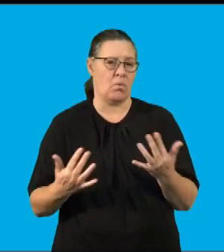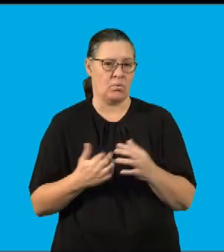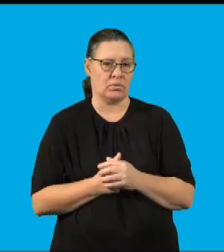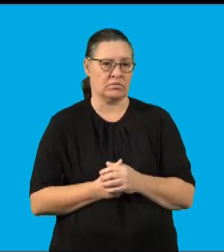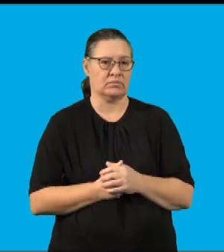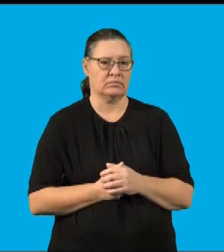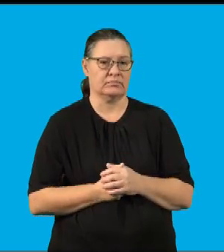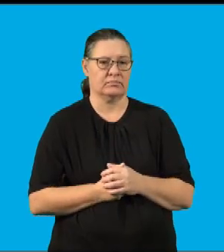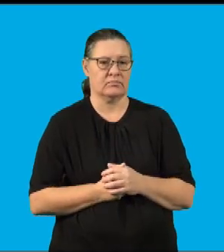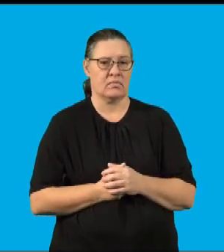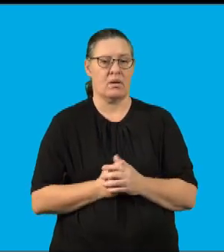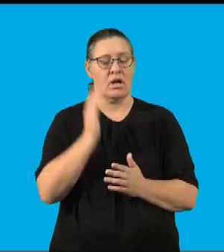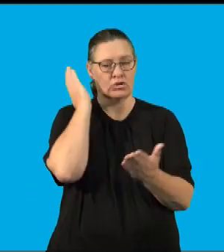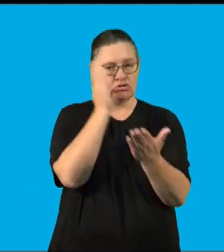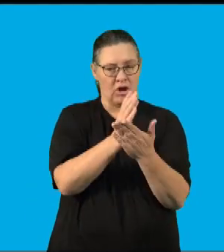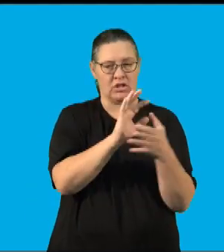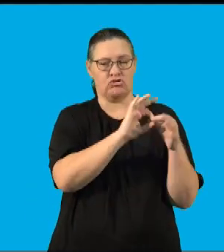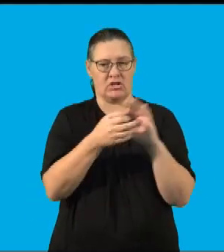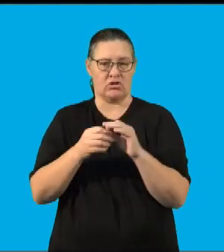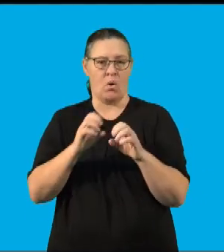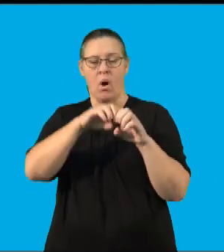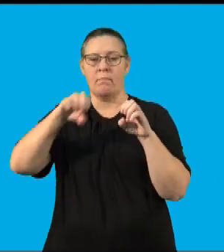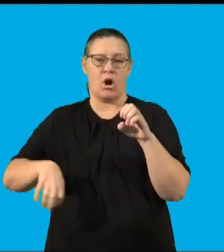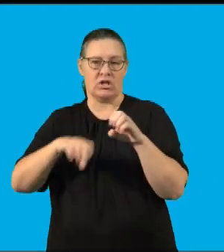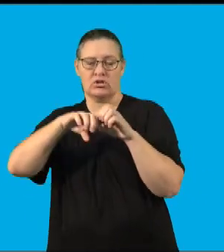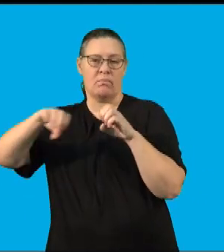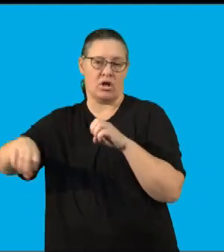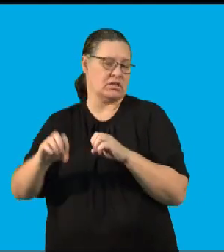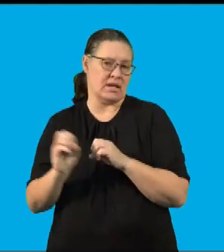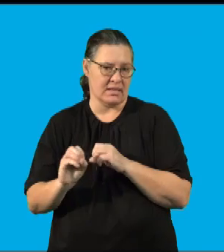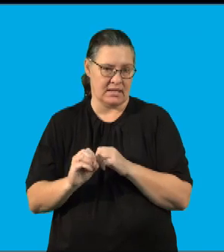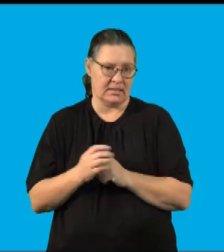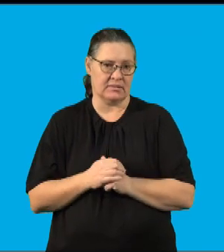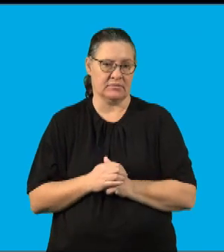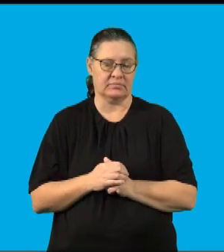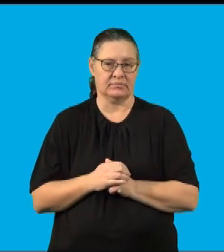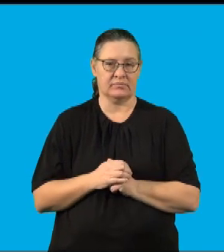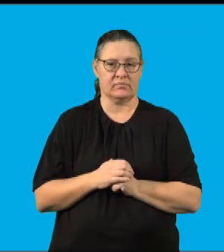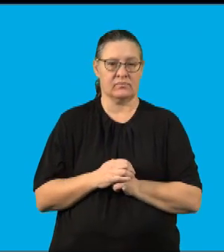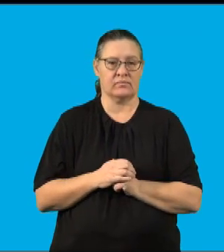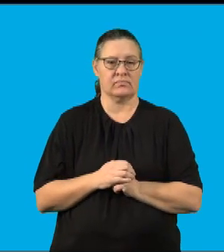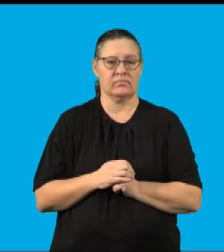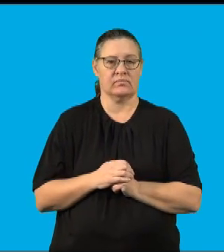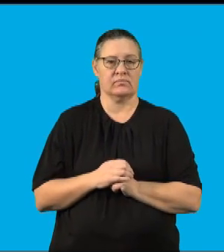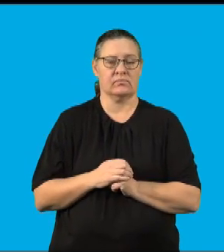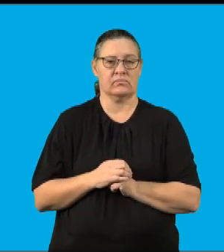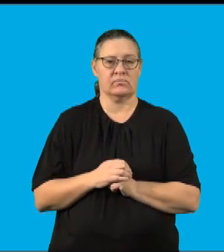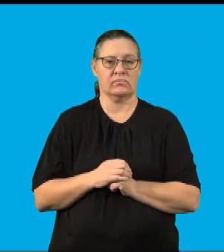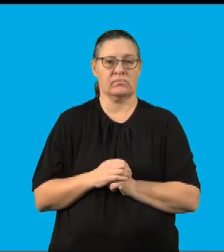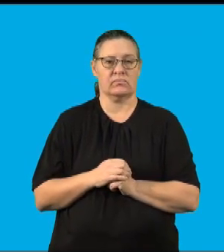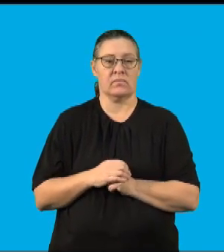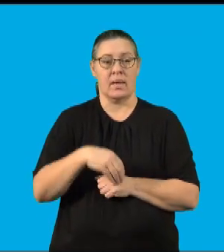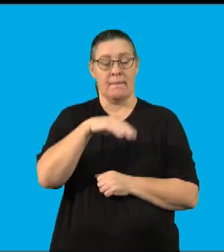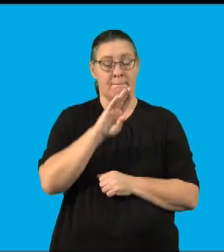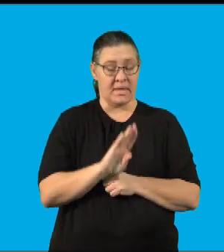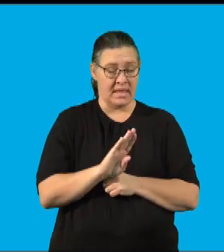different. So this one is a straight chain because there are no branches that are connected or that are shown in this compound.